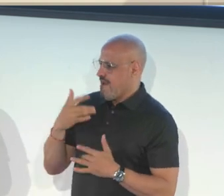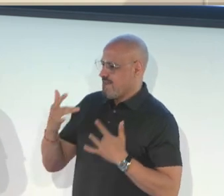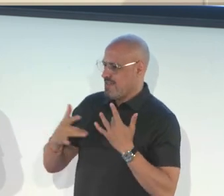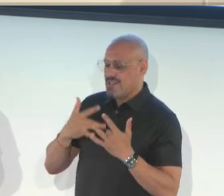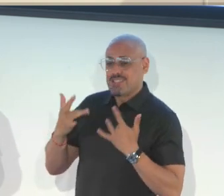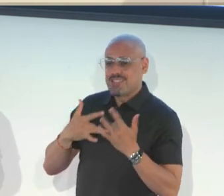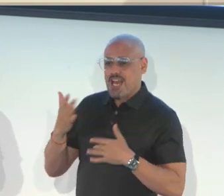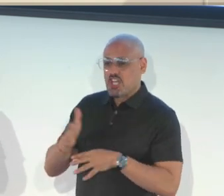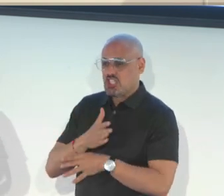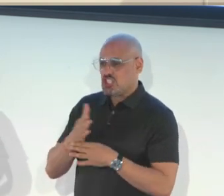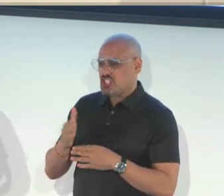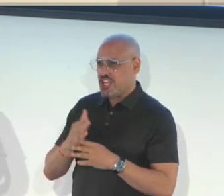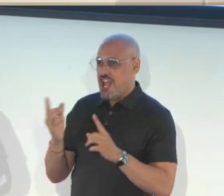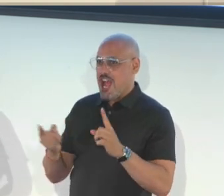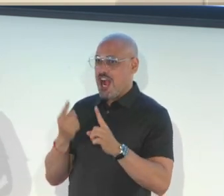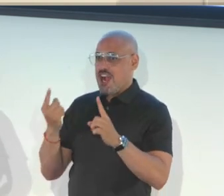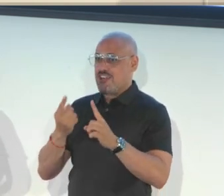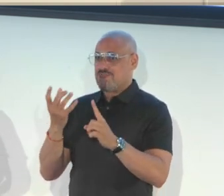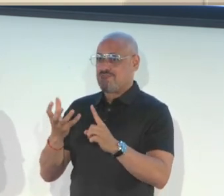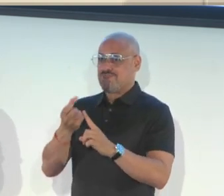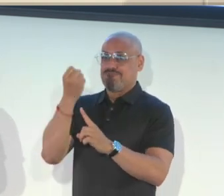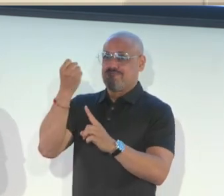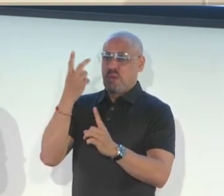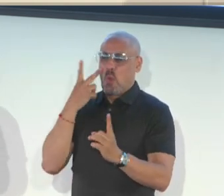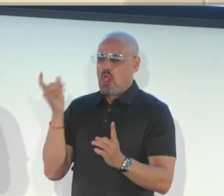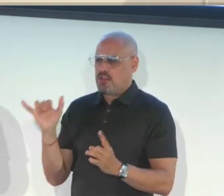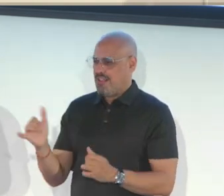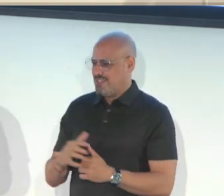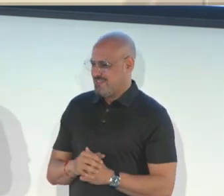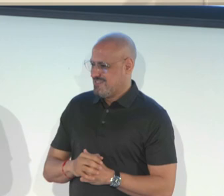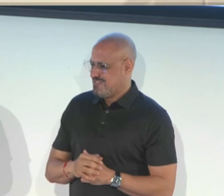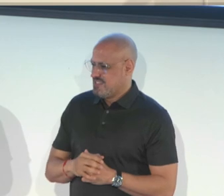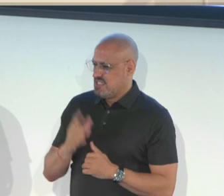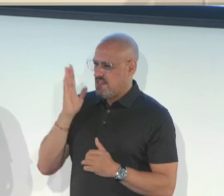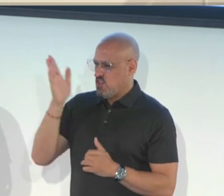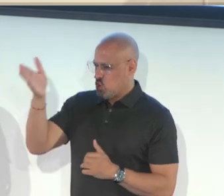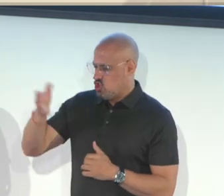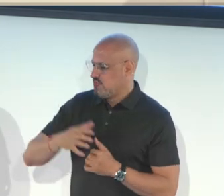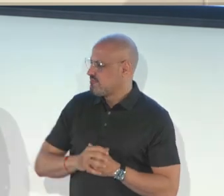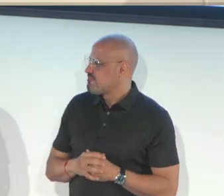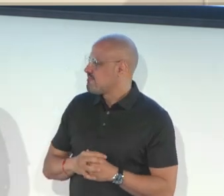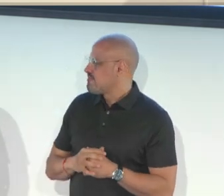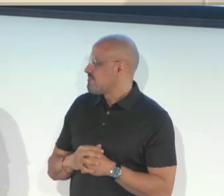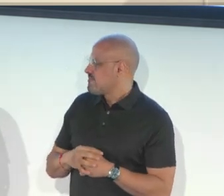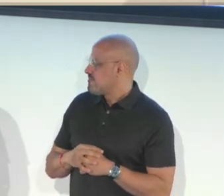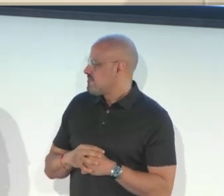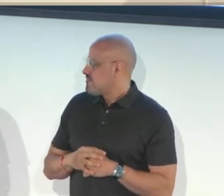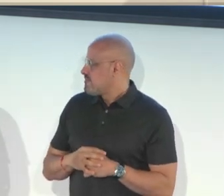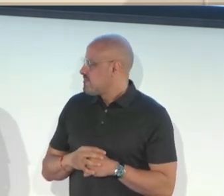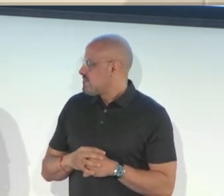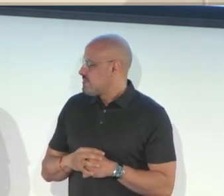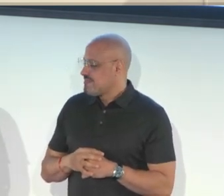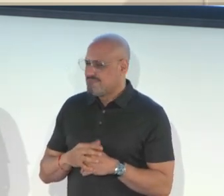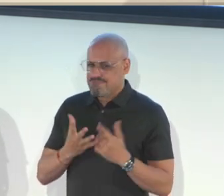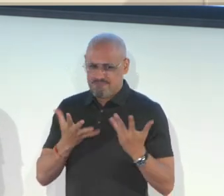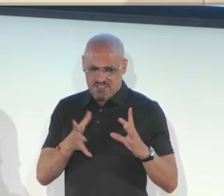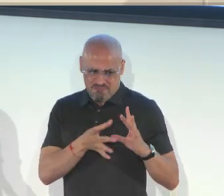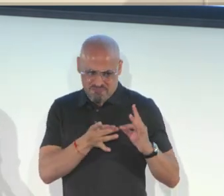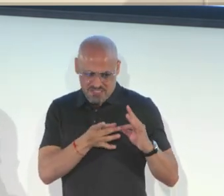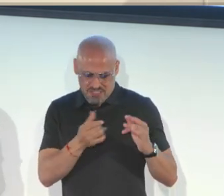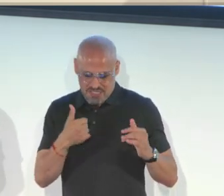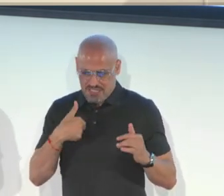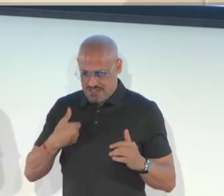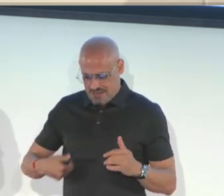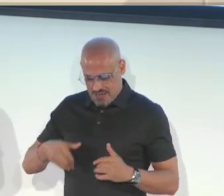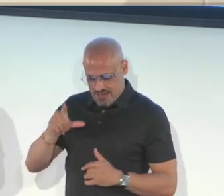to share an ambitious goal for what this might look like in the future. So as I mentioned, I'm